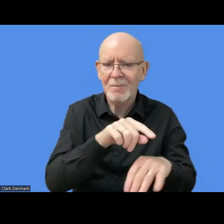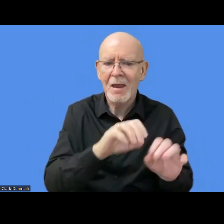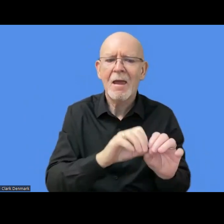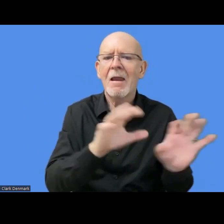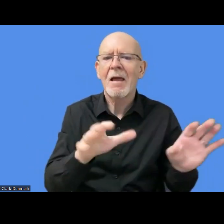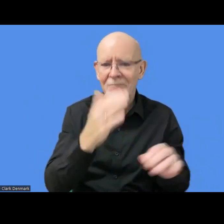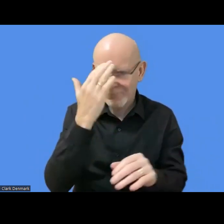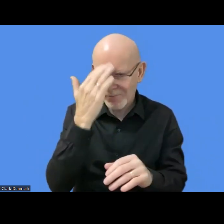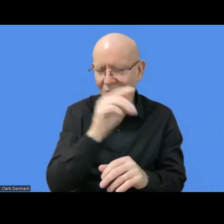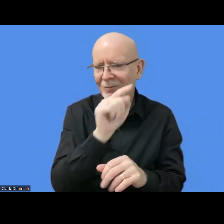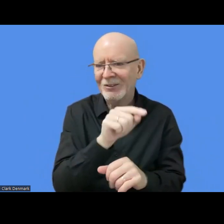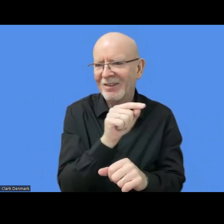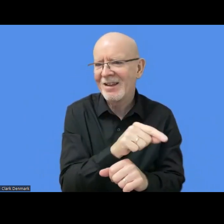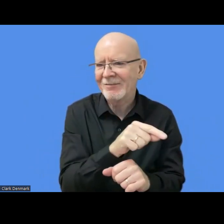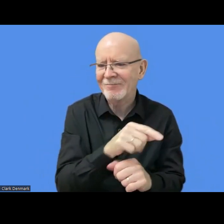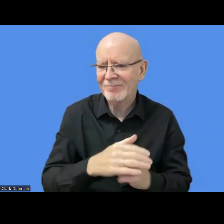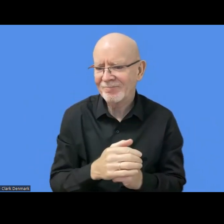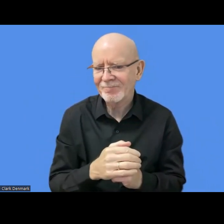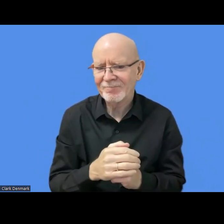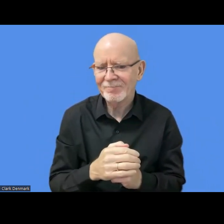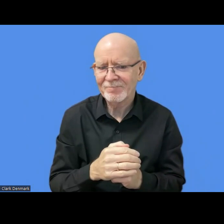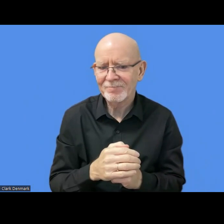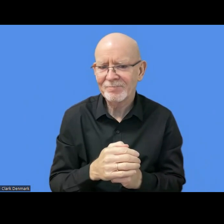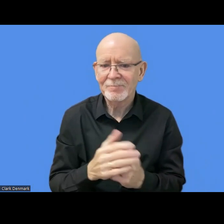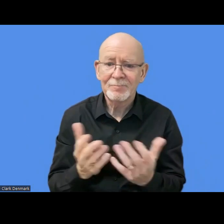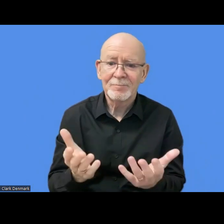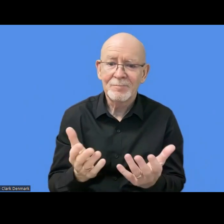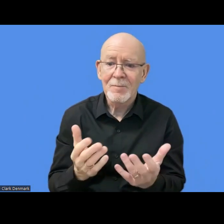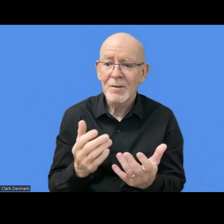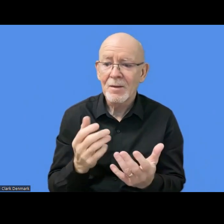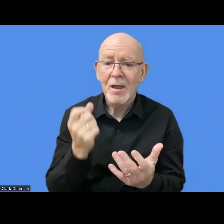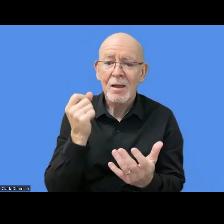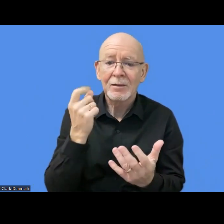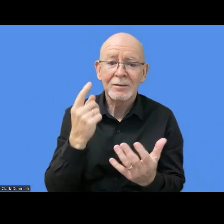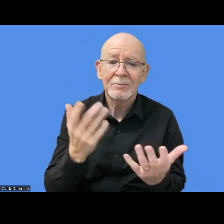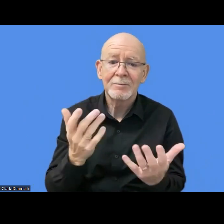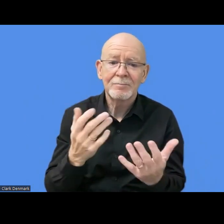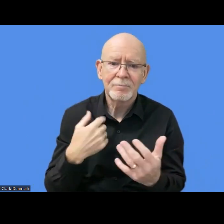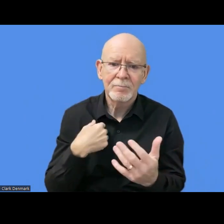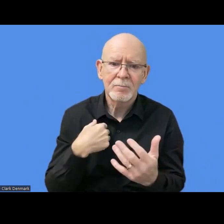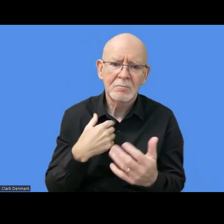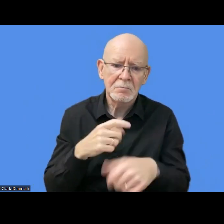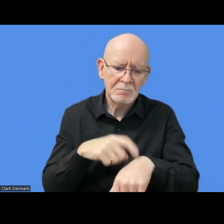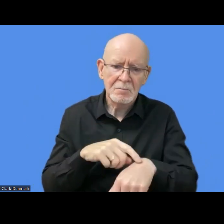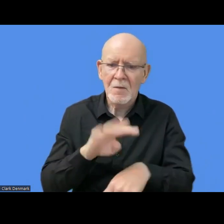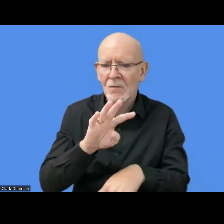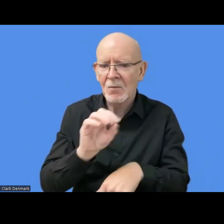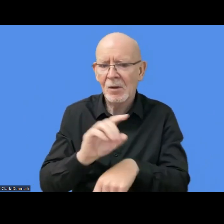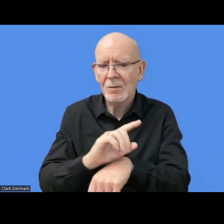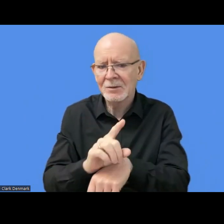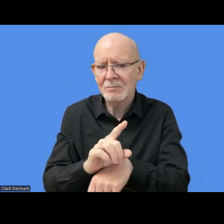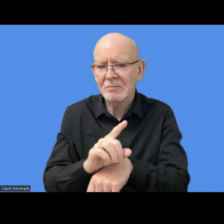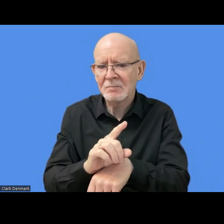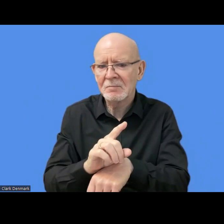so for presentations, and then we would have about 20 minutes for Q&A, moderated Q&A